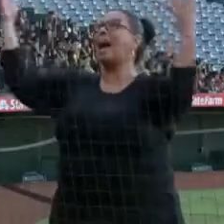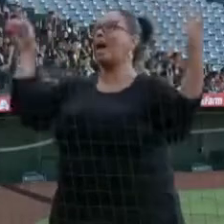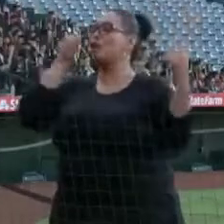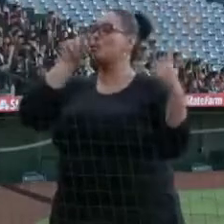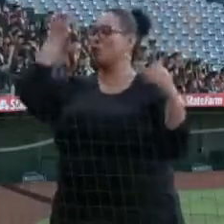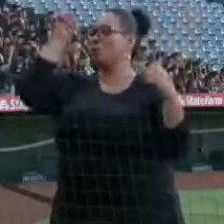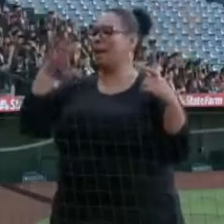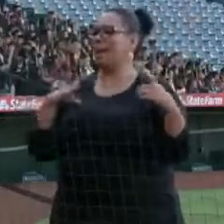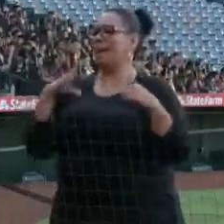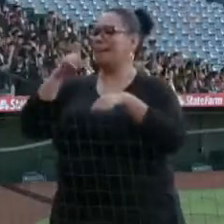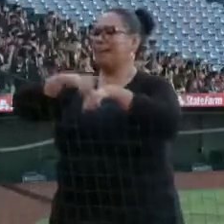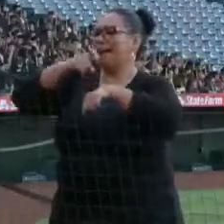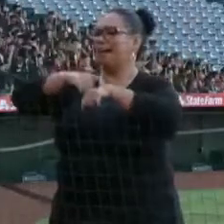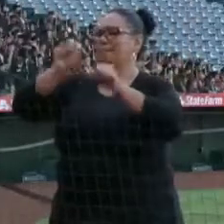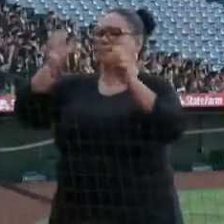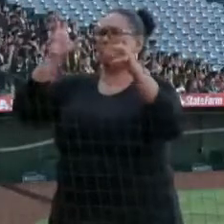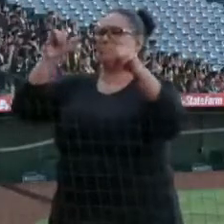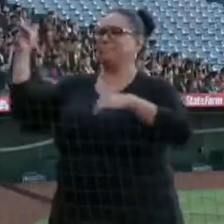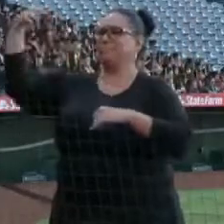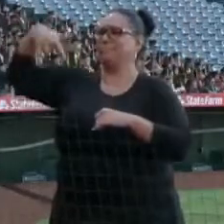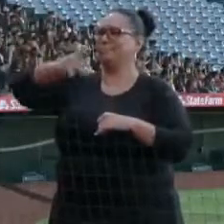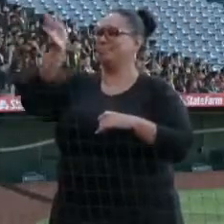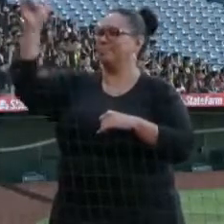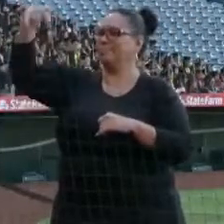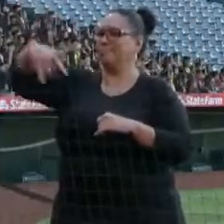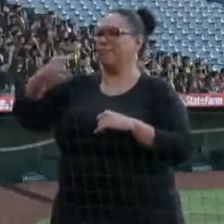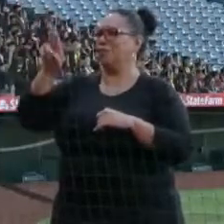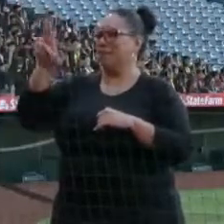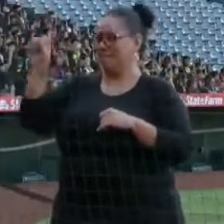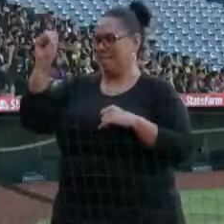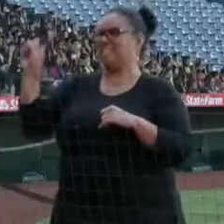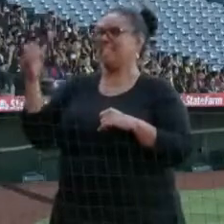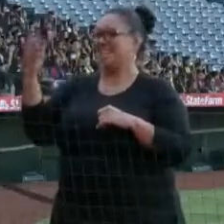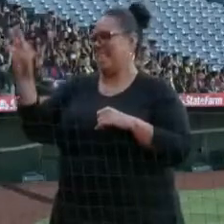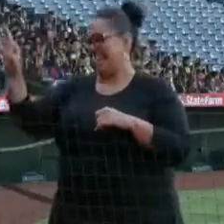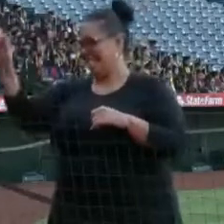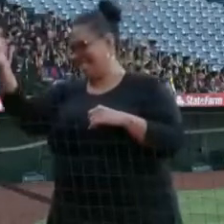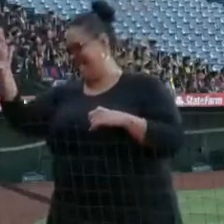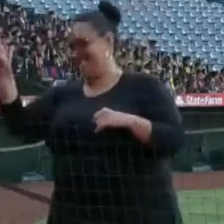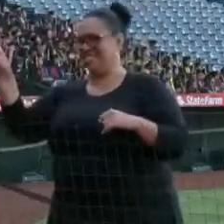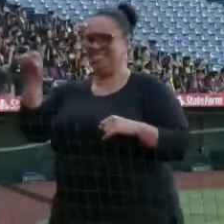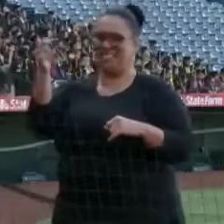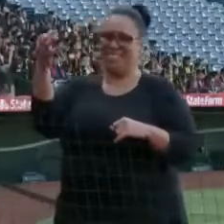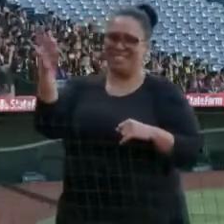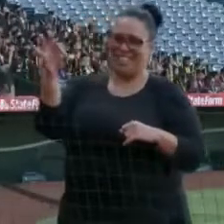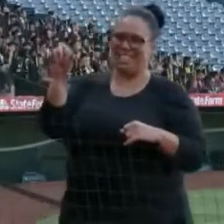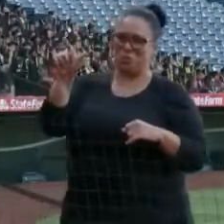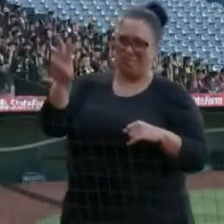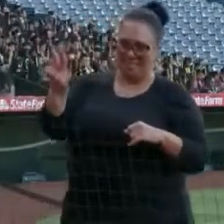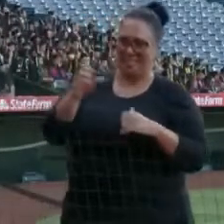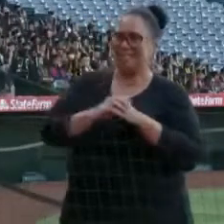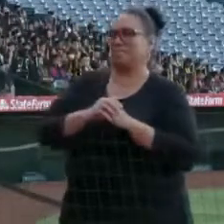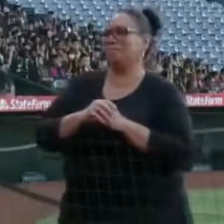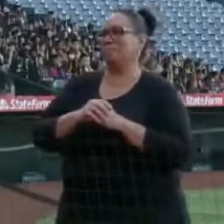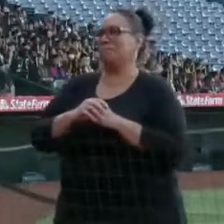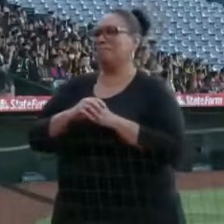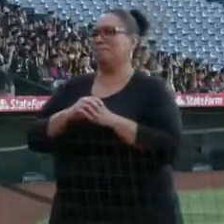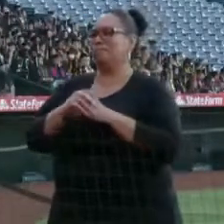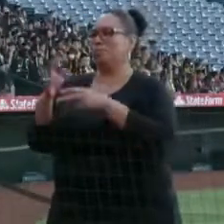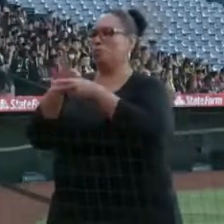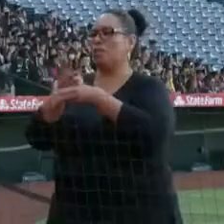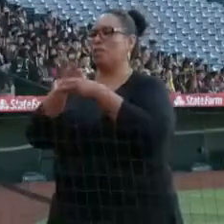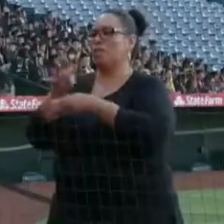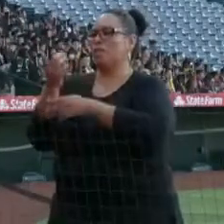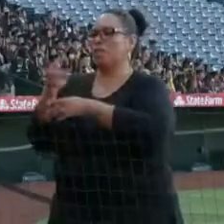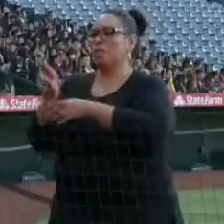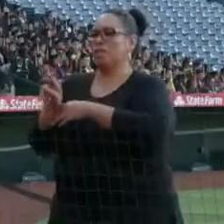of Spectacular Aviation in the United States, 1910 to 1926. Supervised by